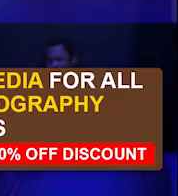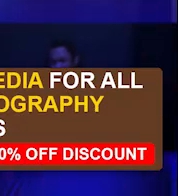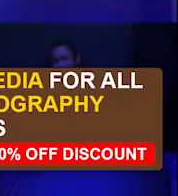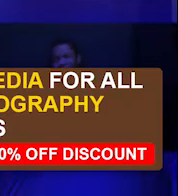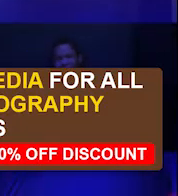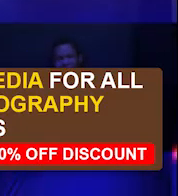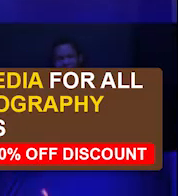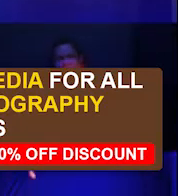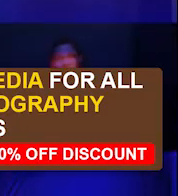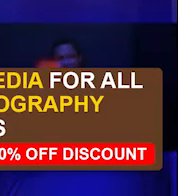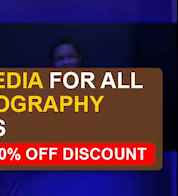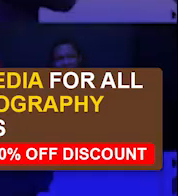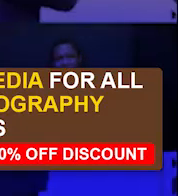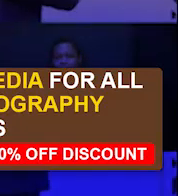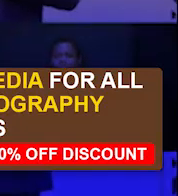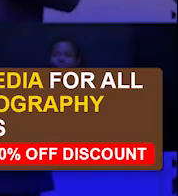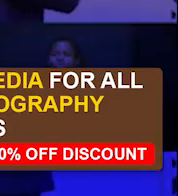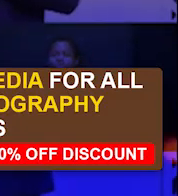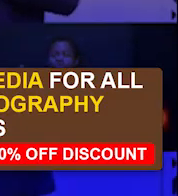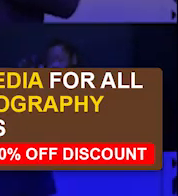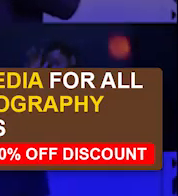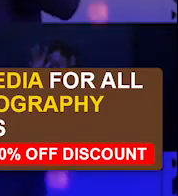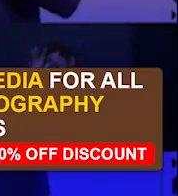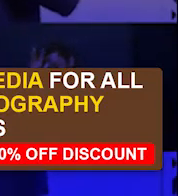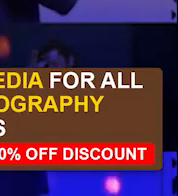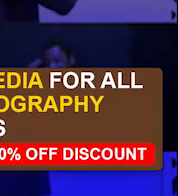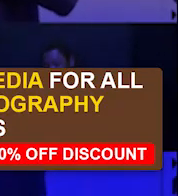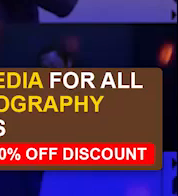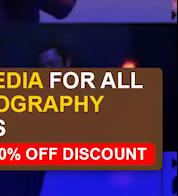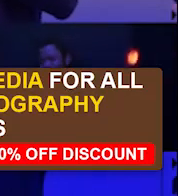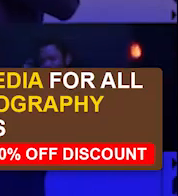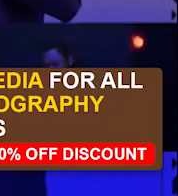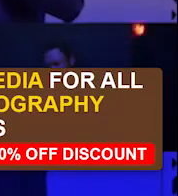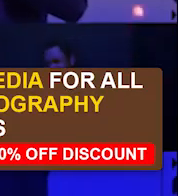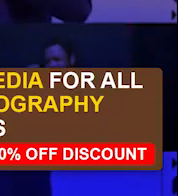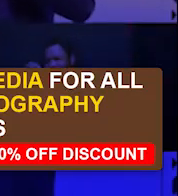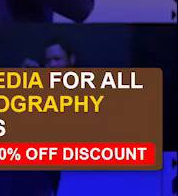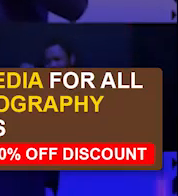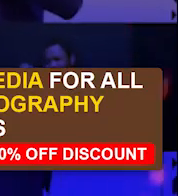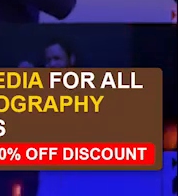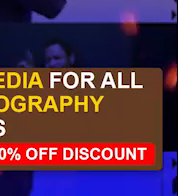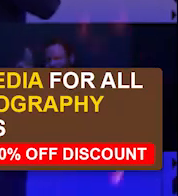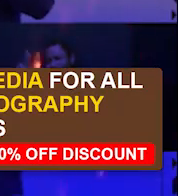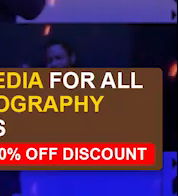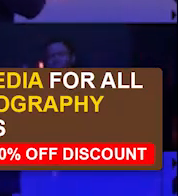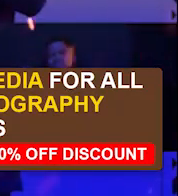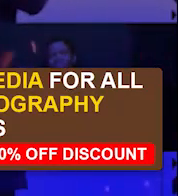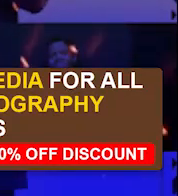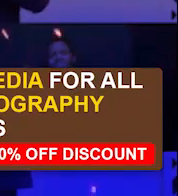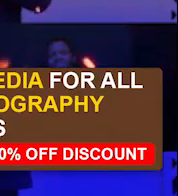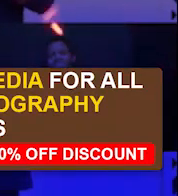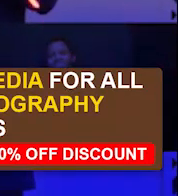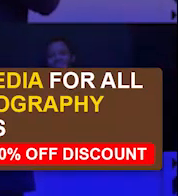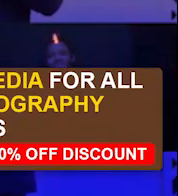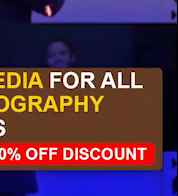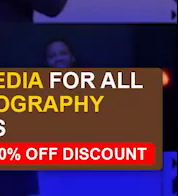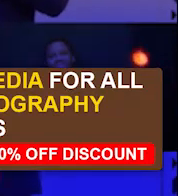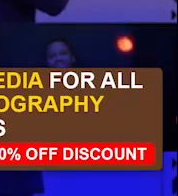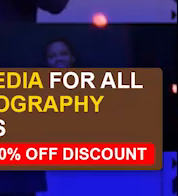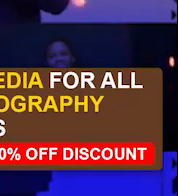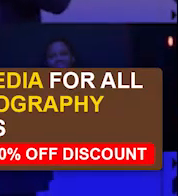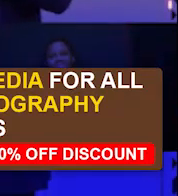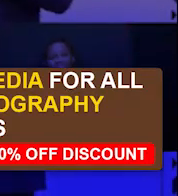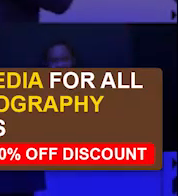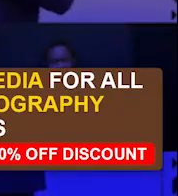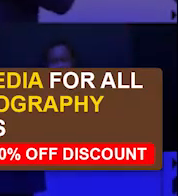his father is called Jesus. Which I said, Dunsini Trufui, Neja, at Yesu. When you say Ba Jesus, Ba, whatever means that